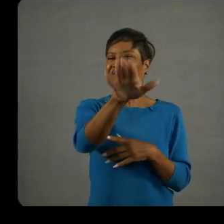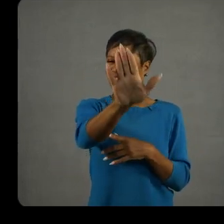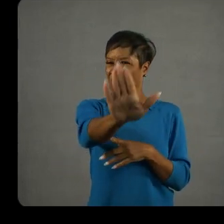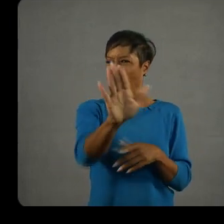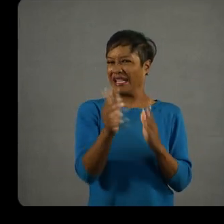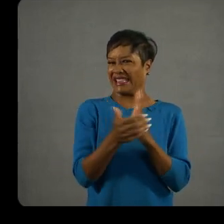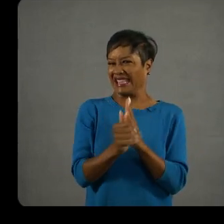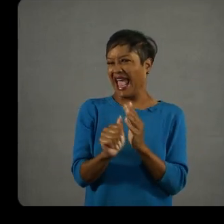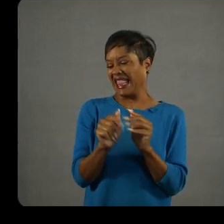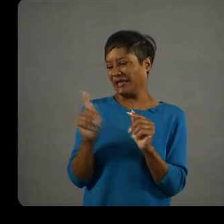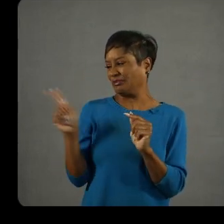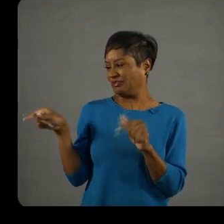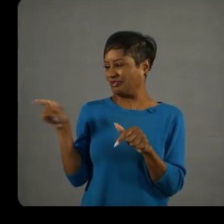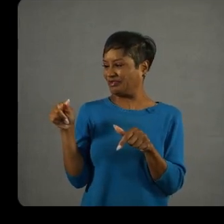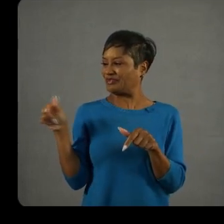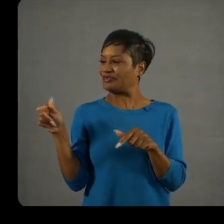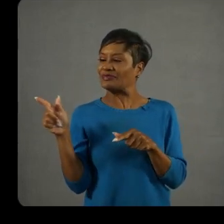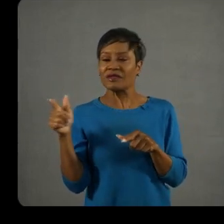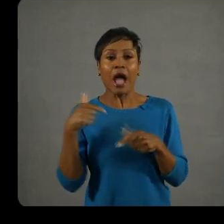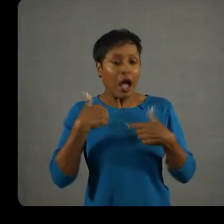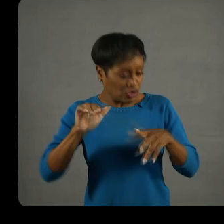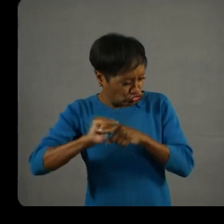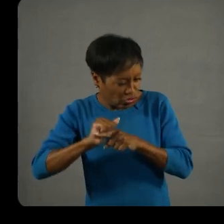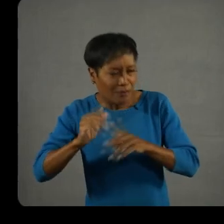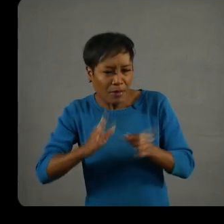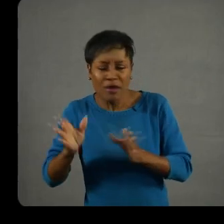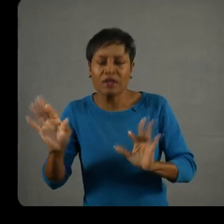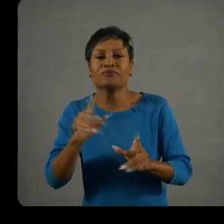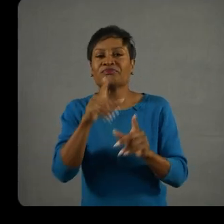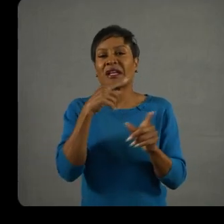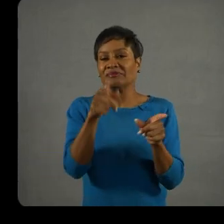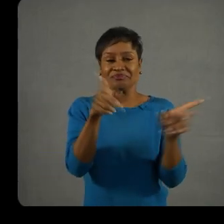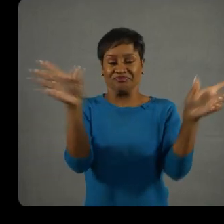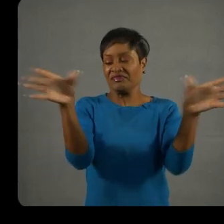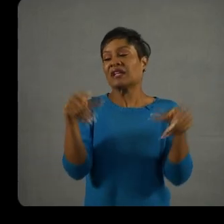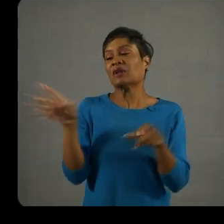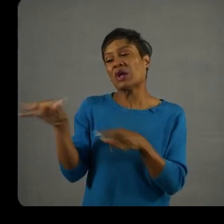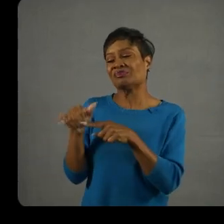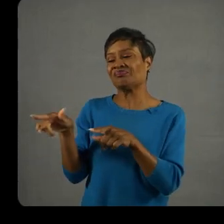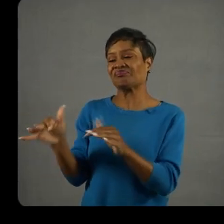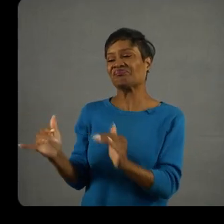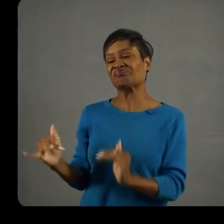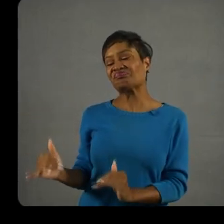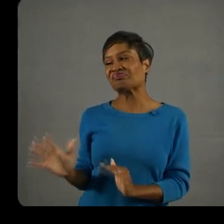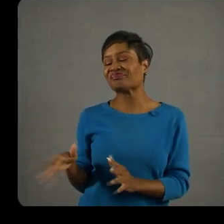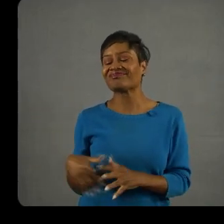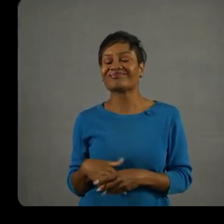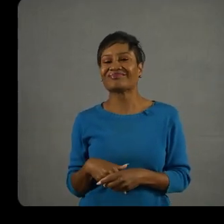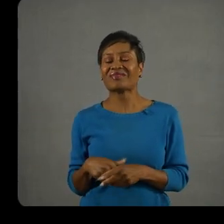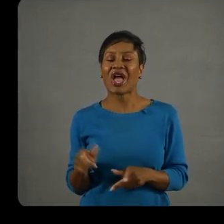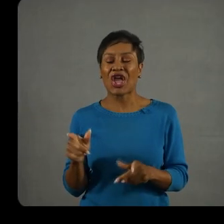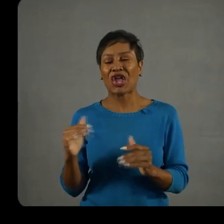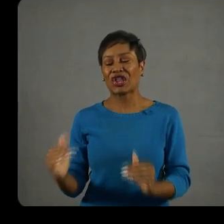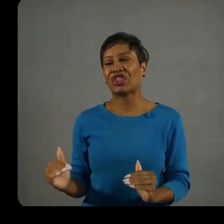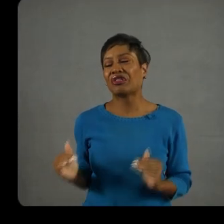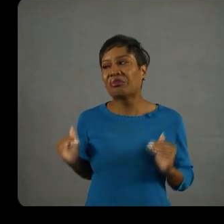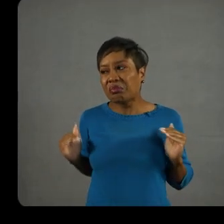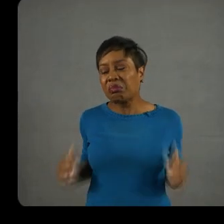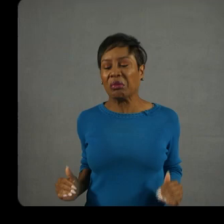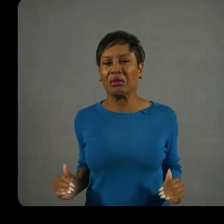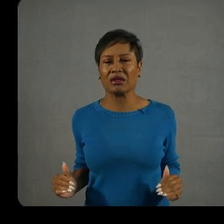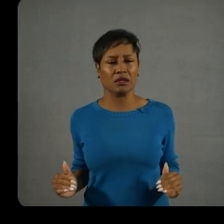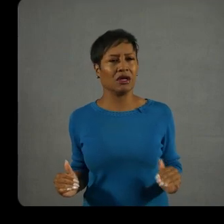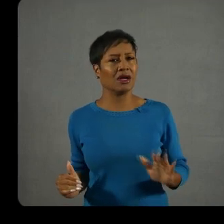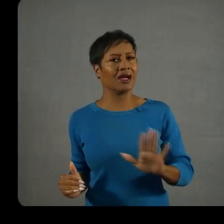have trained and prepared for these kinds of careers is subpar, or it might feel like it's lowering the bar. And it